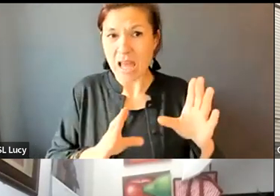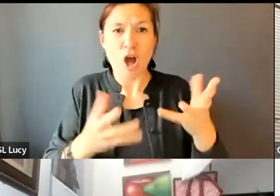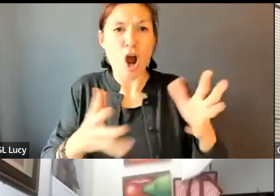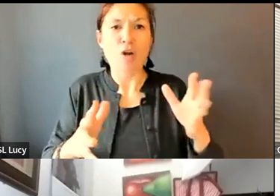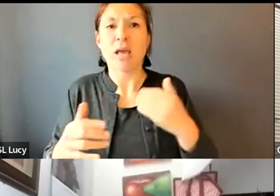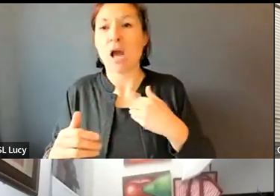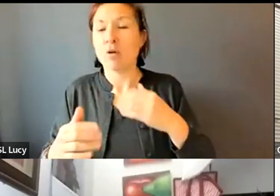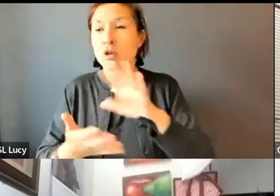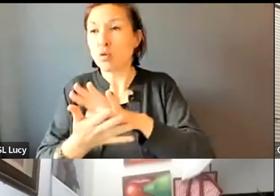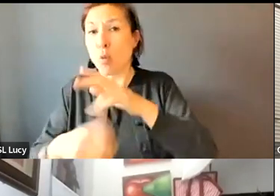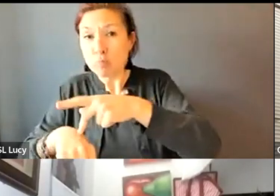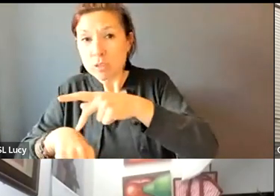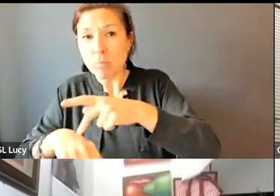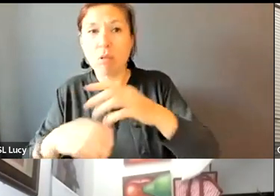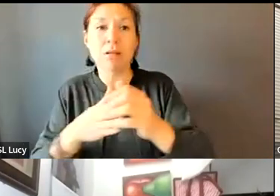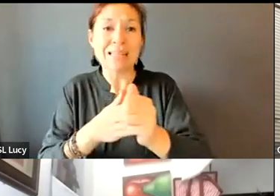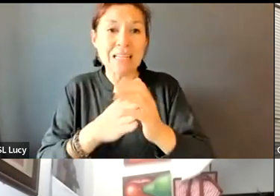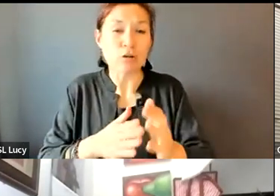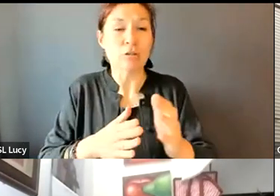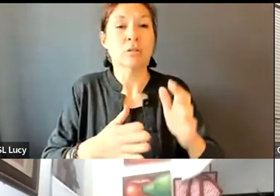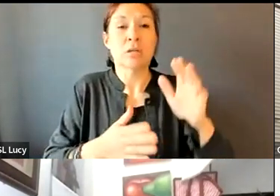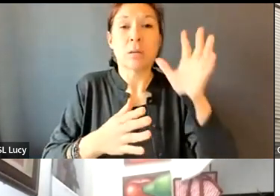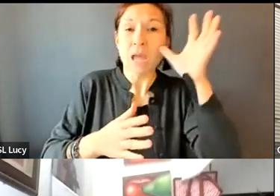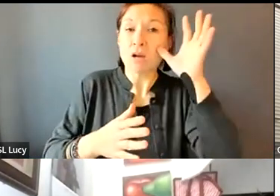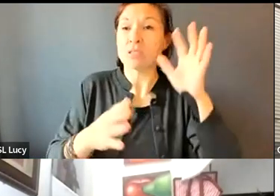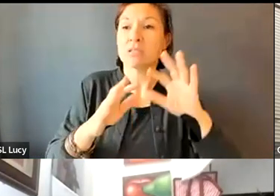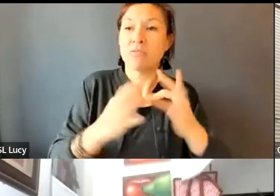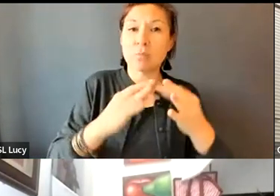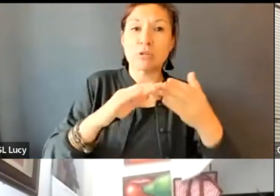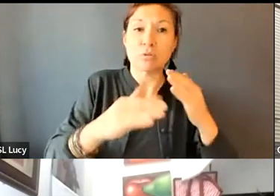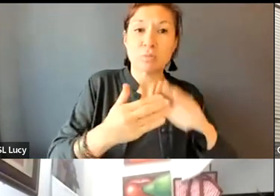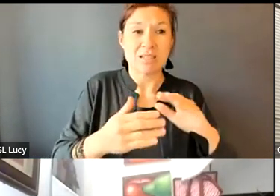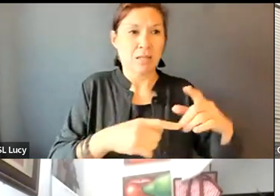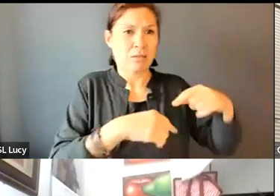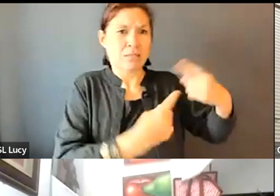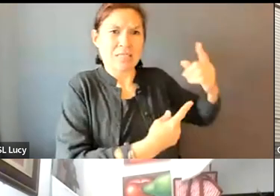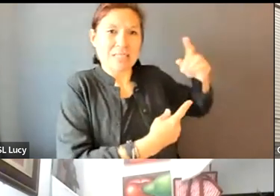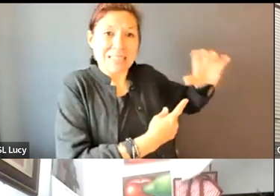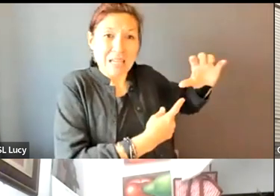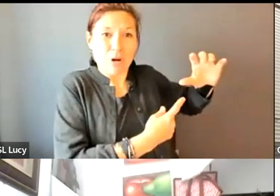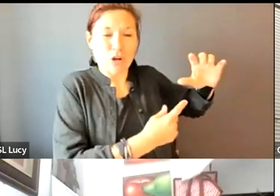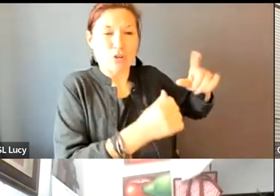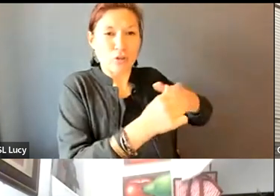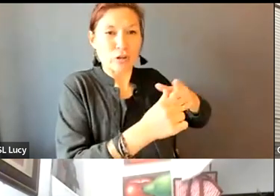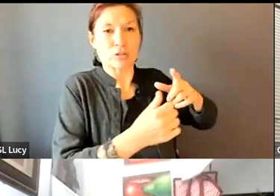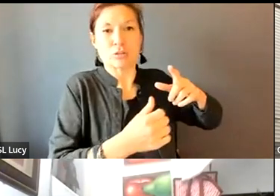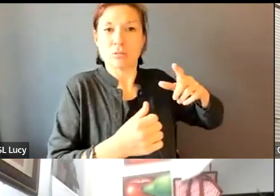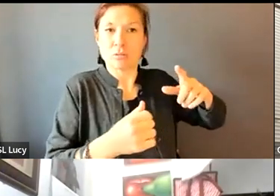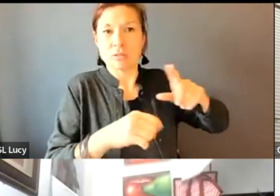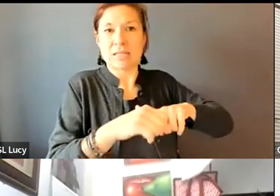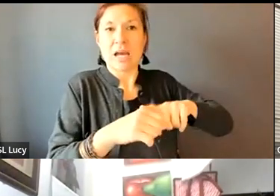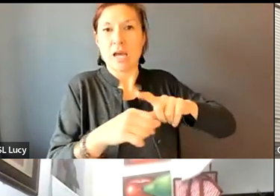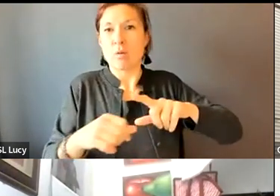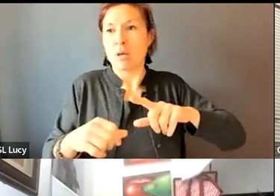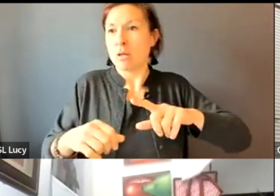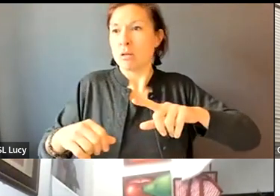and school communities in effect since December when they first got allocations so we are not a independent